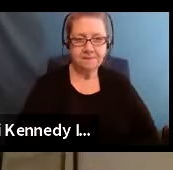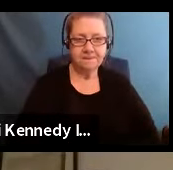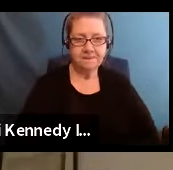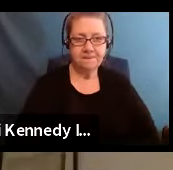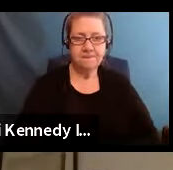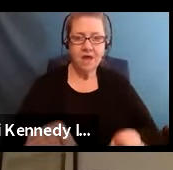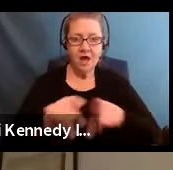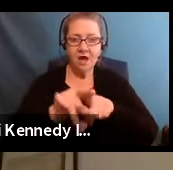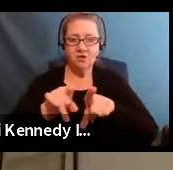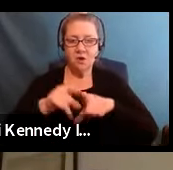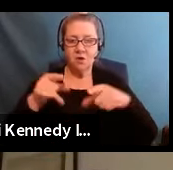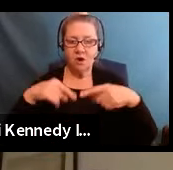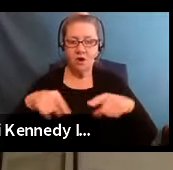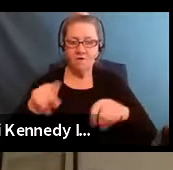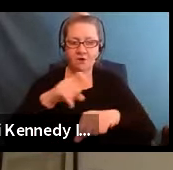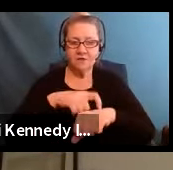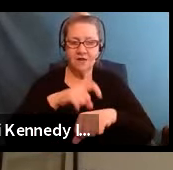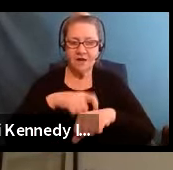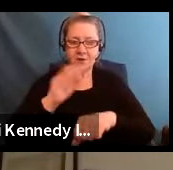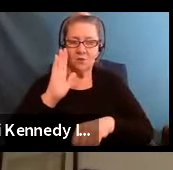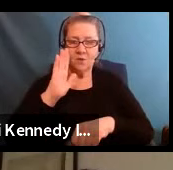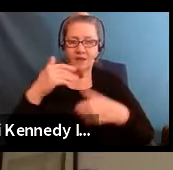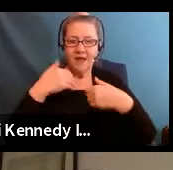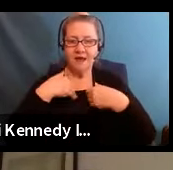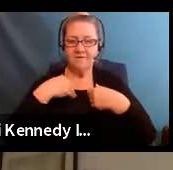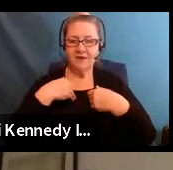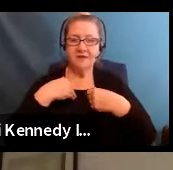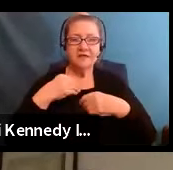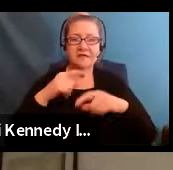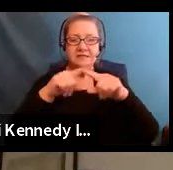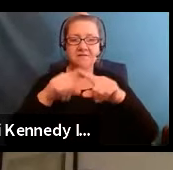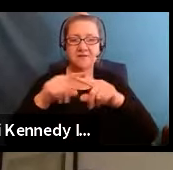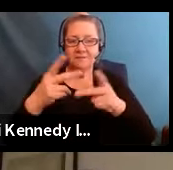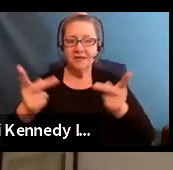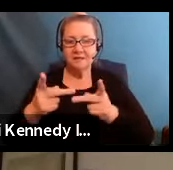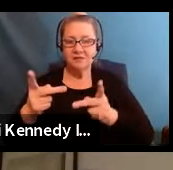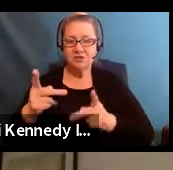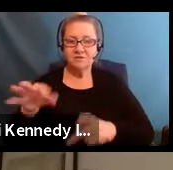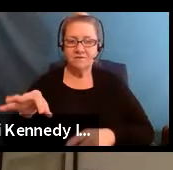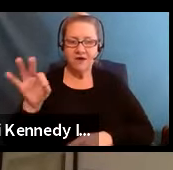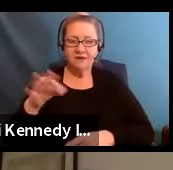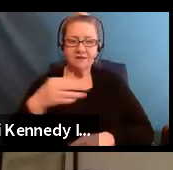likely in more than one site to find vaccine.